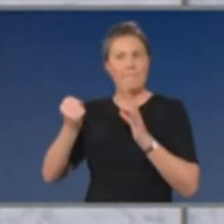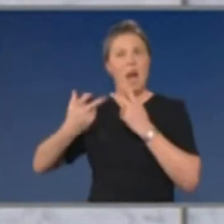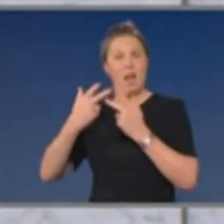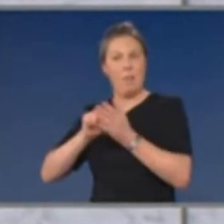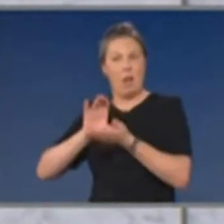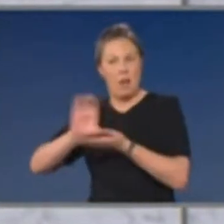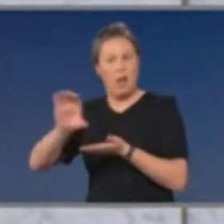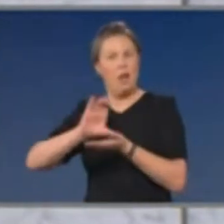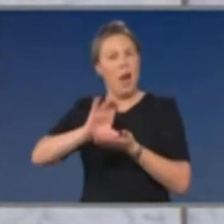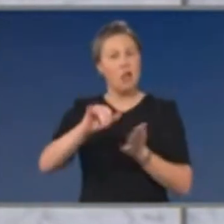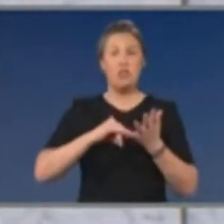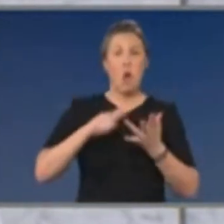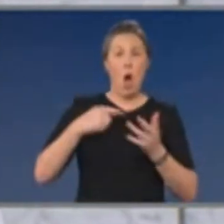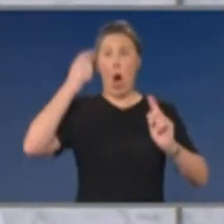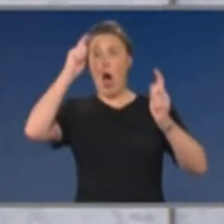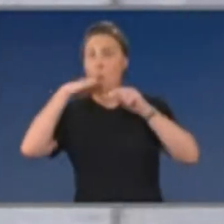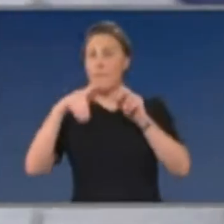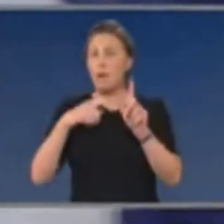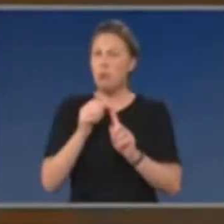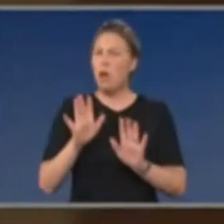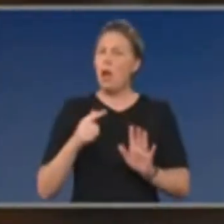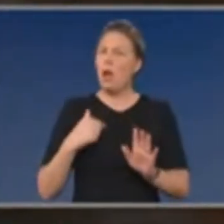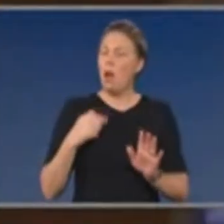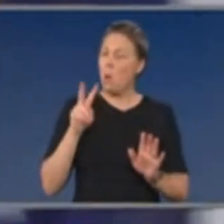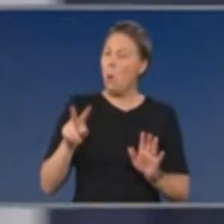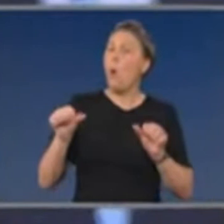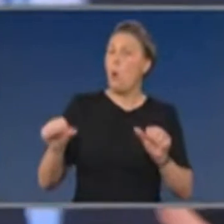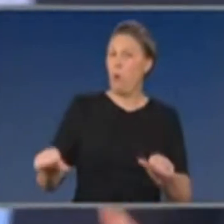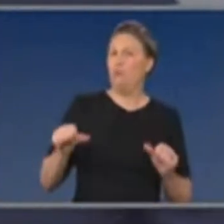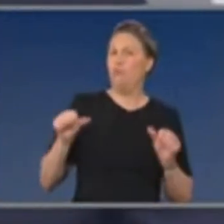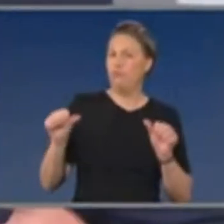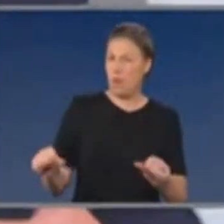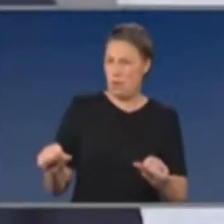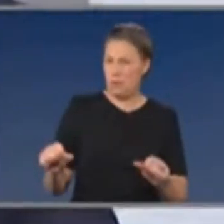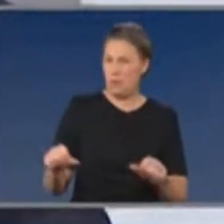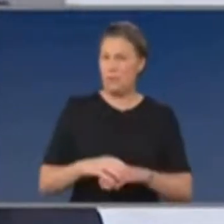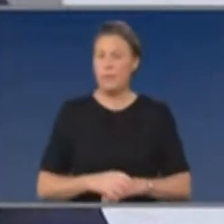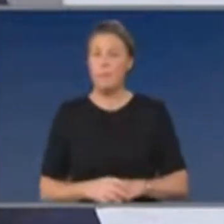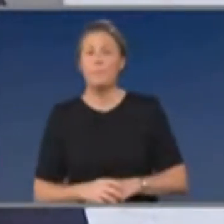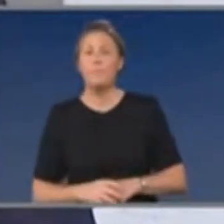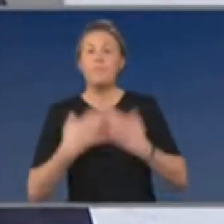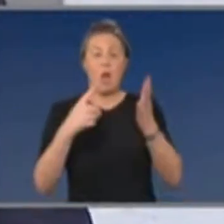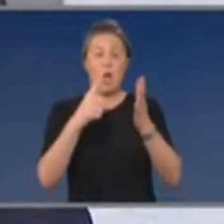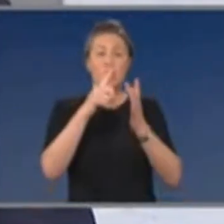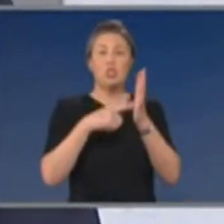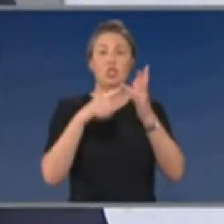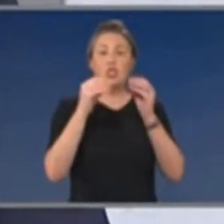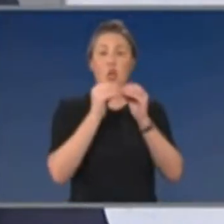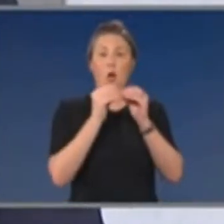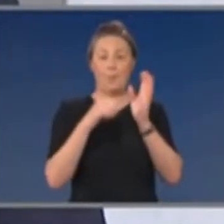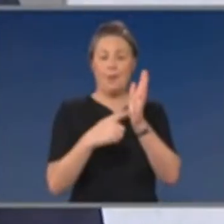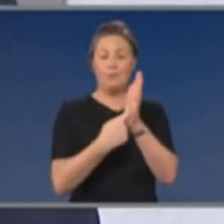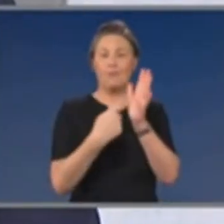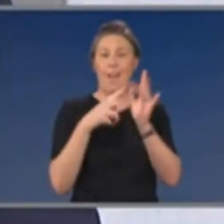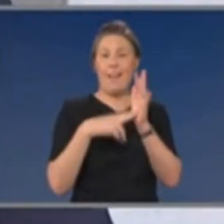So the figures are looking okay. So Job Trainer works hand in glove with Job Keeper, Job Seeker. They all work together